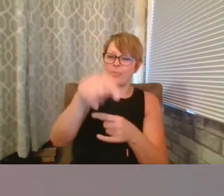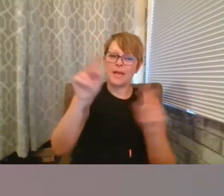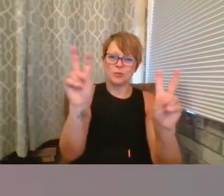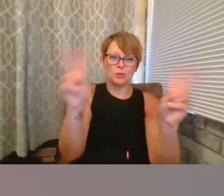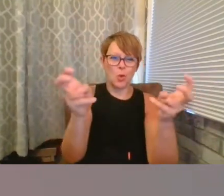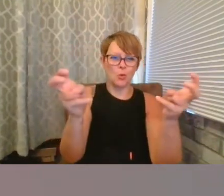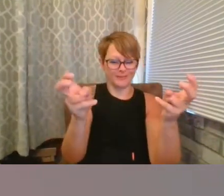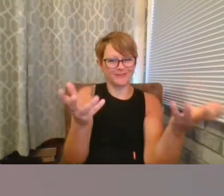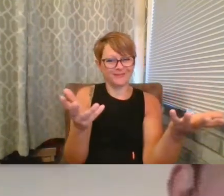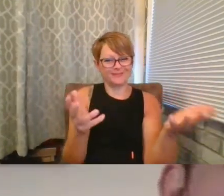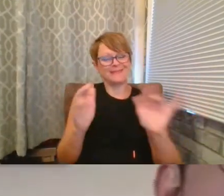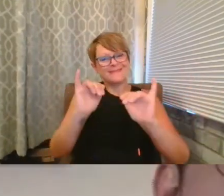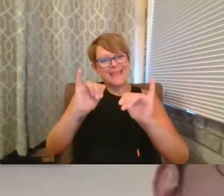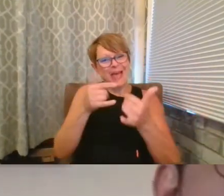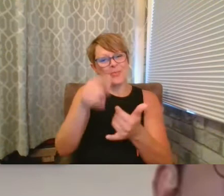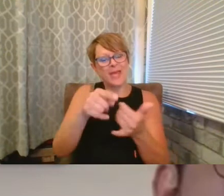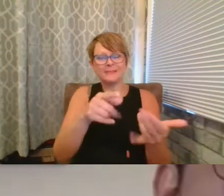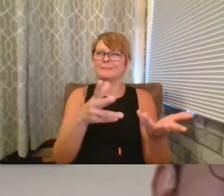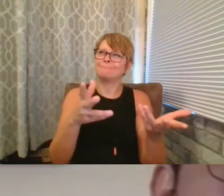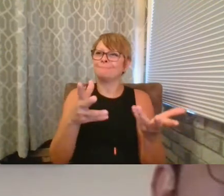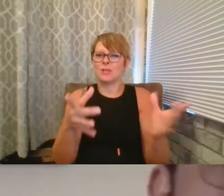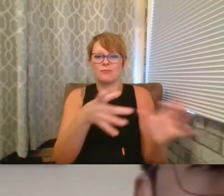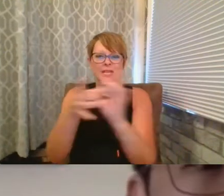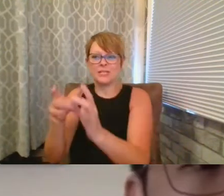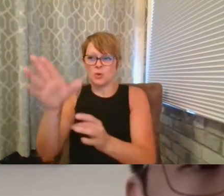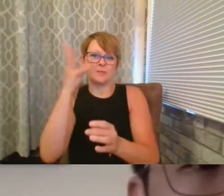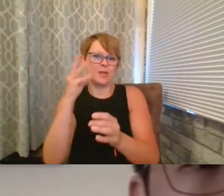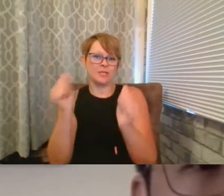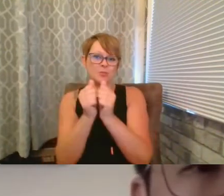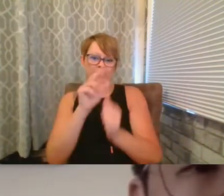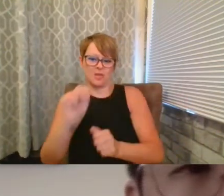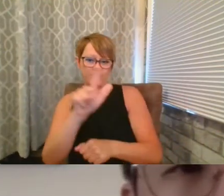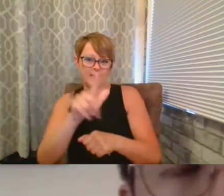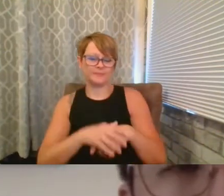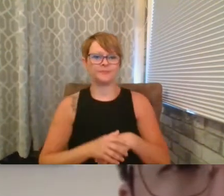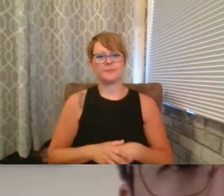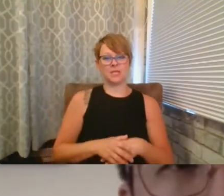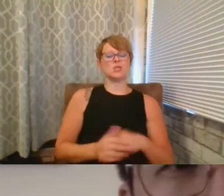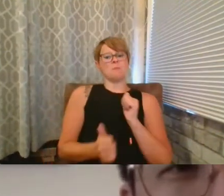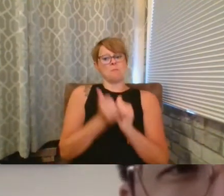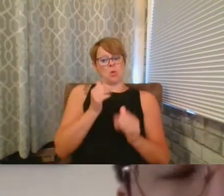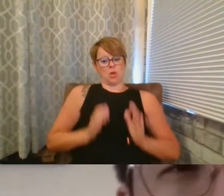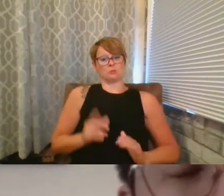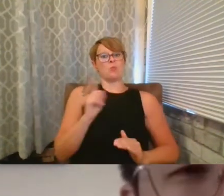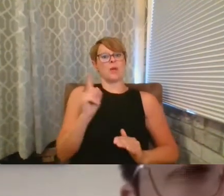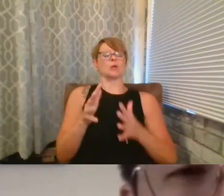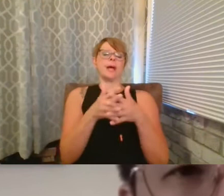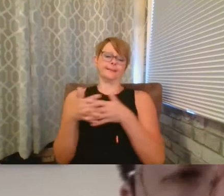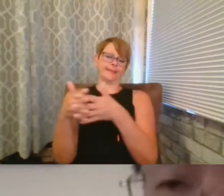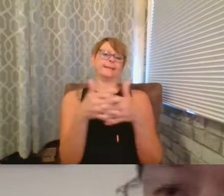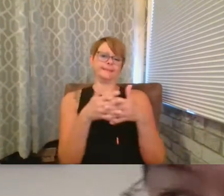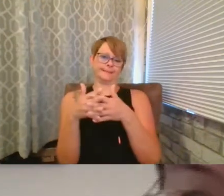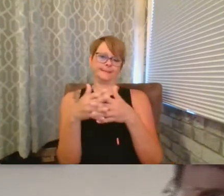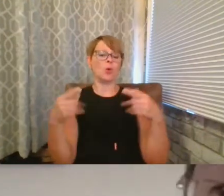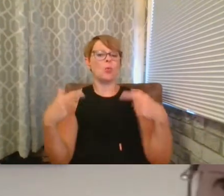province? Yeah, so we serve most of our customers are in the United States. And so when they interact with us,